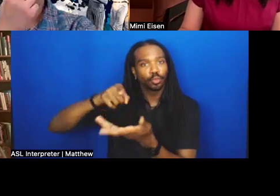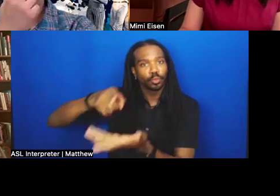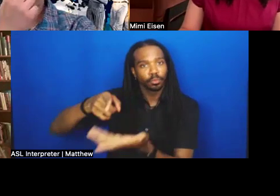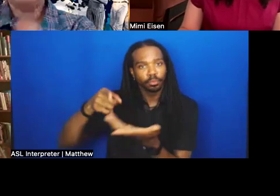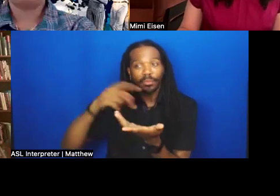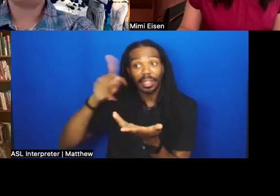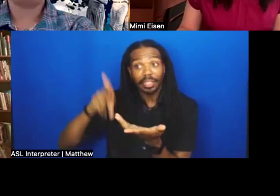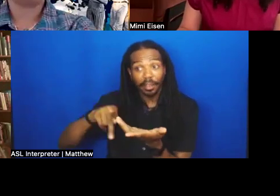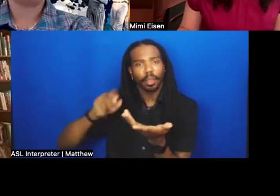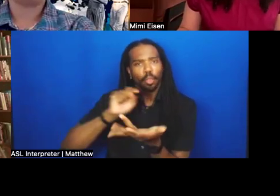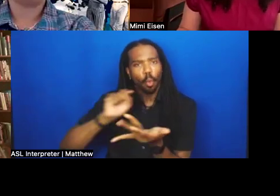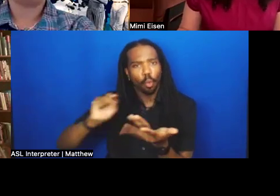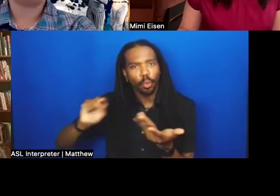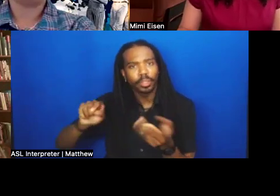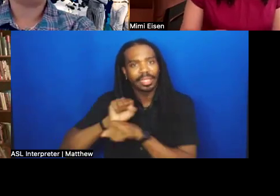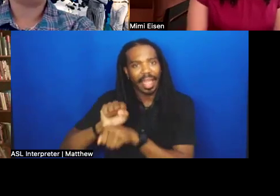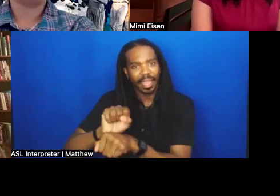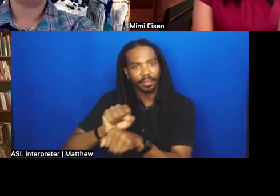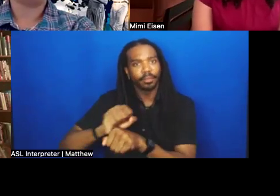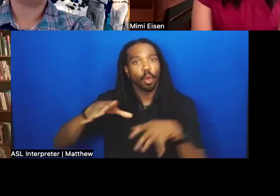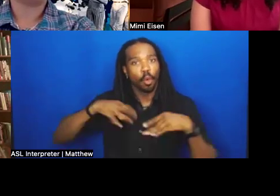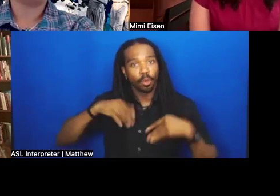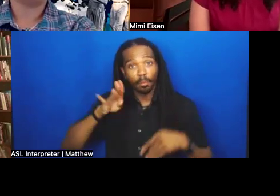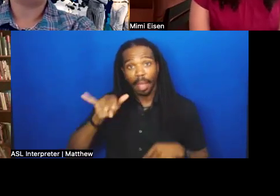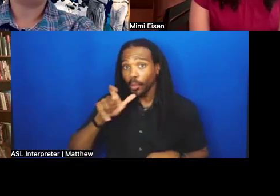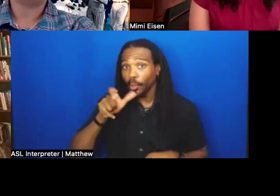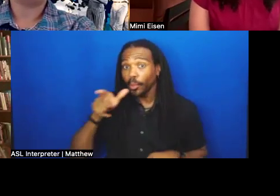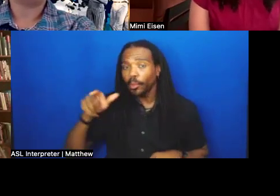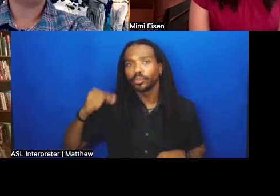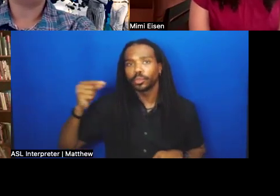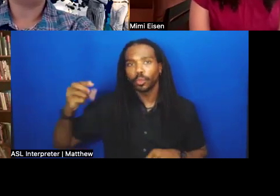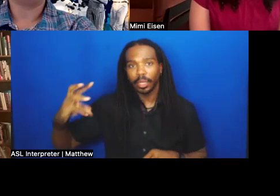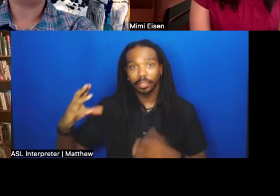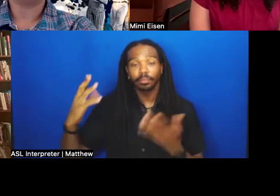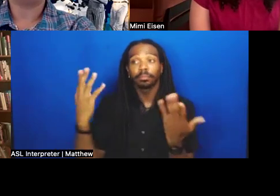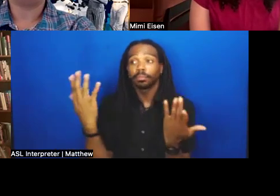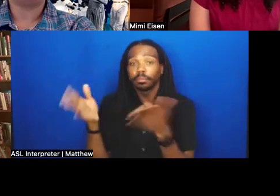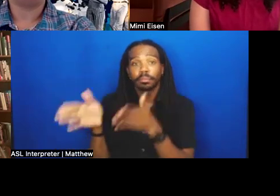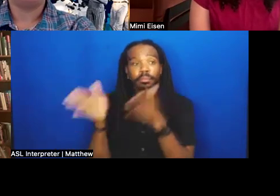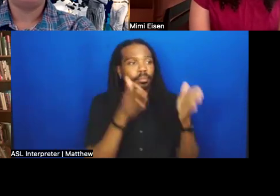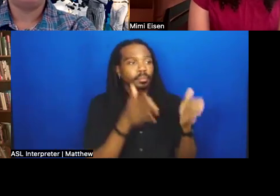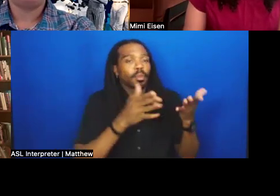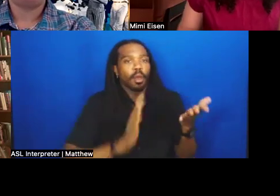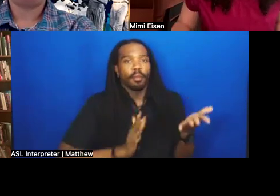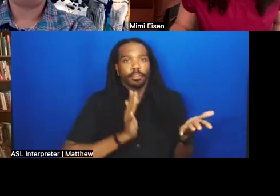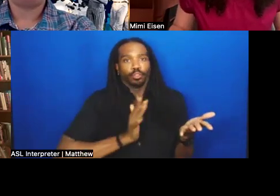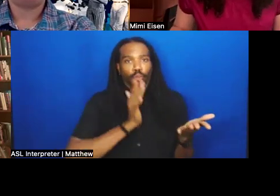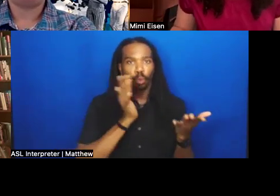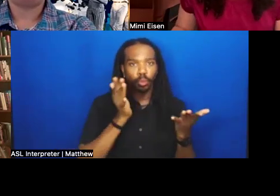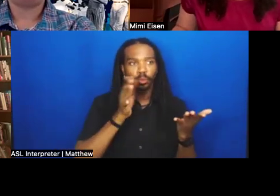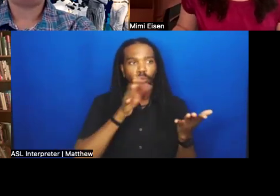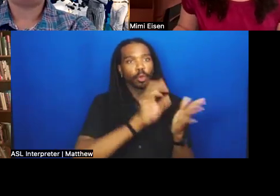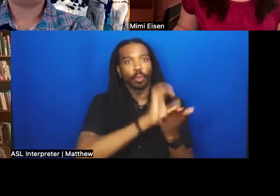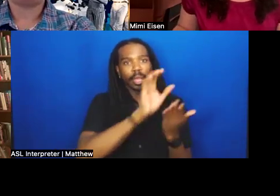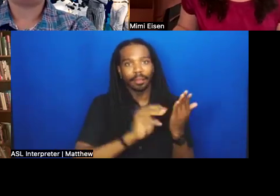at George Washington's house, or it is the official school curriculum in Florida